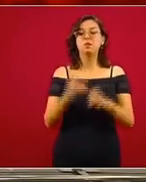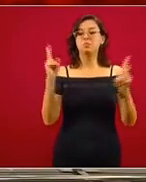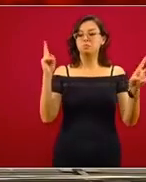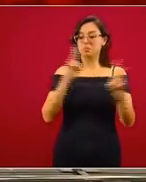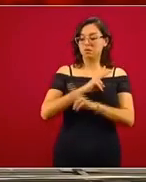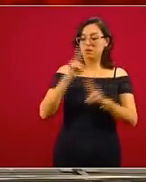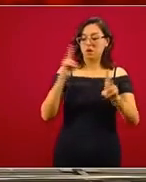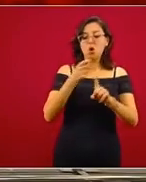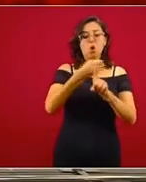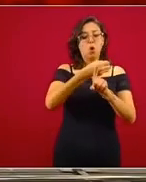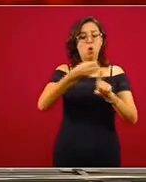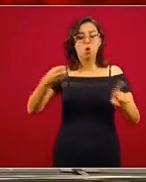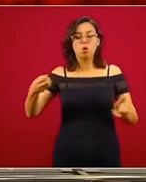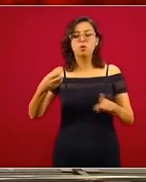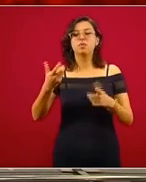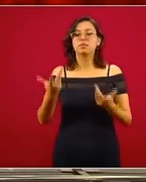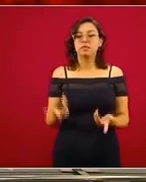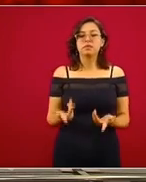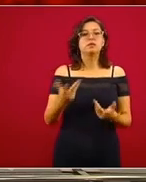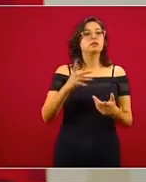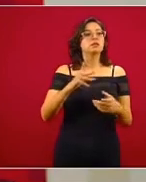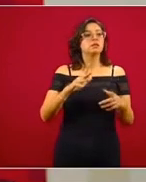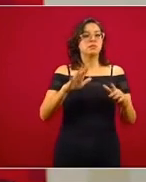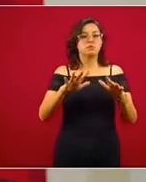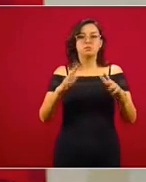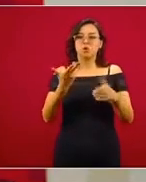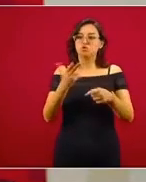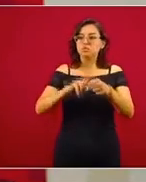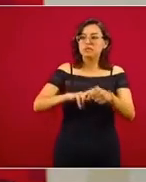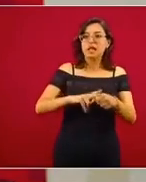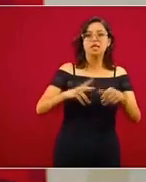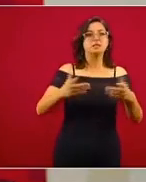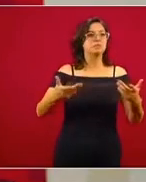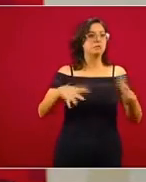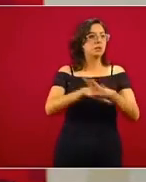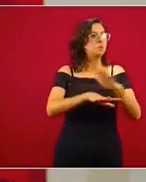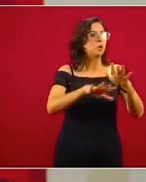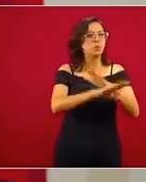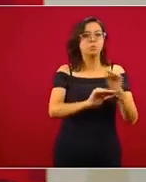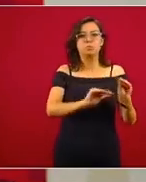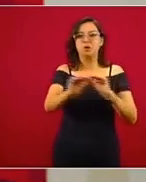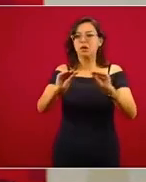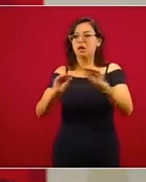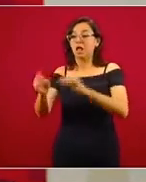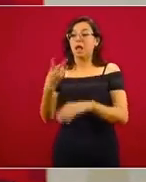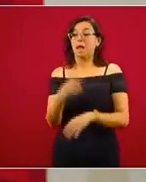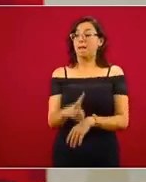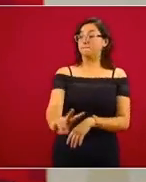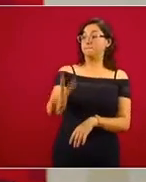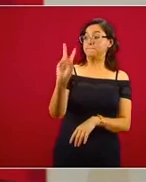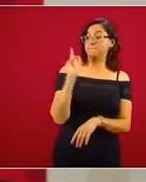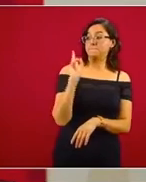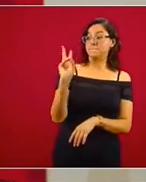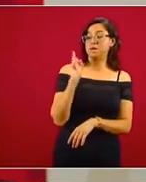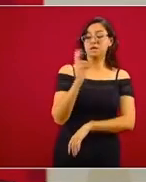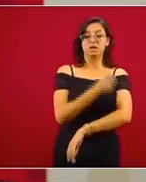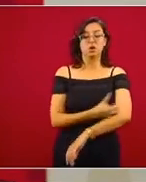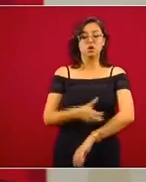used. And we've done this with by leaning hard on solidarity between hospitals, among